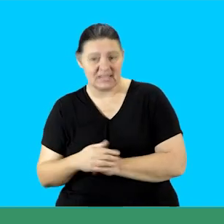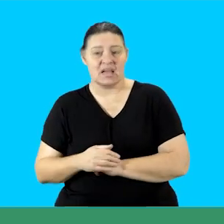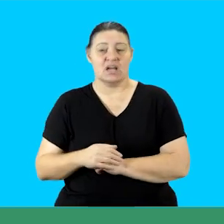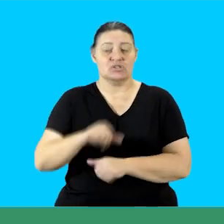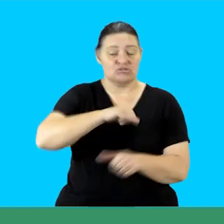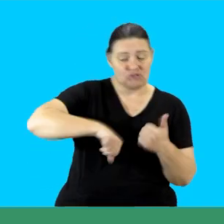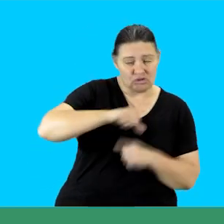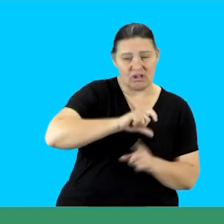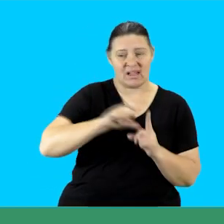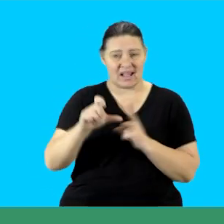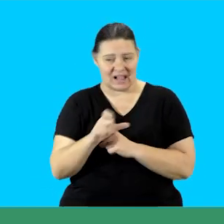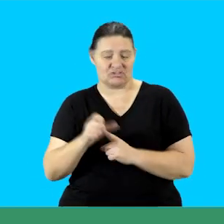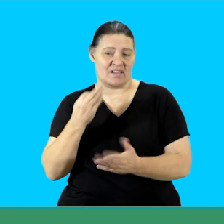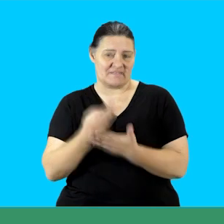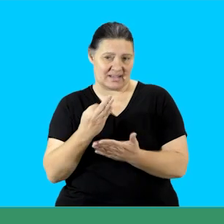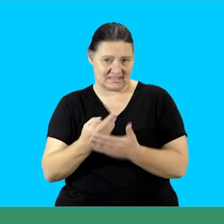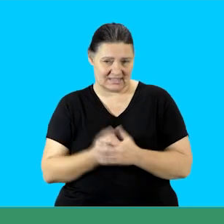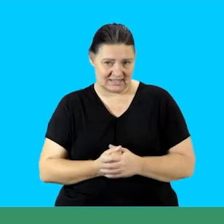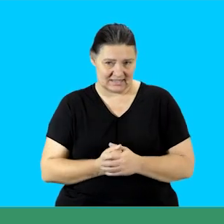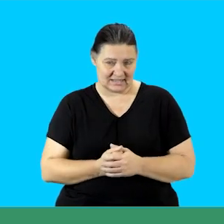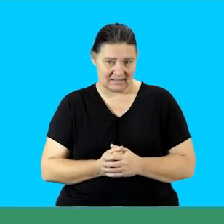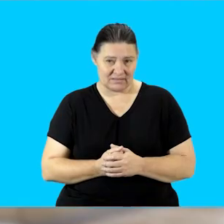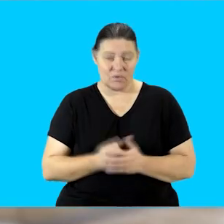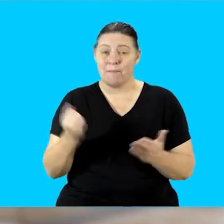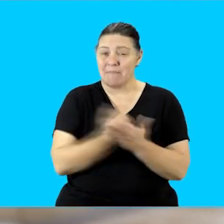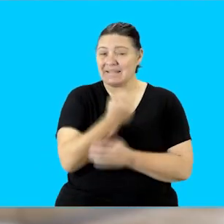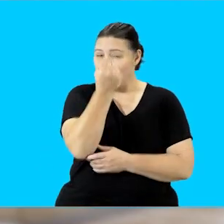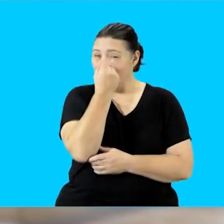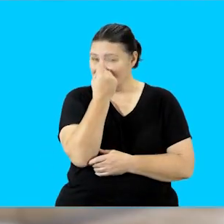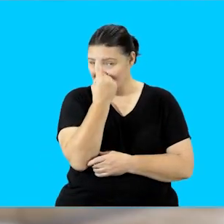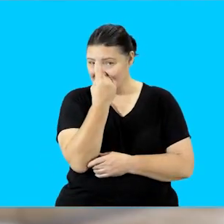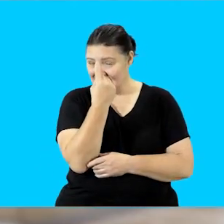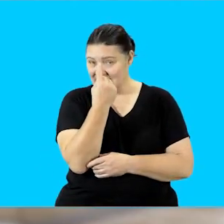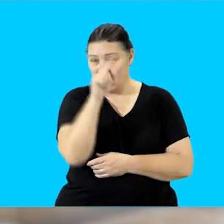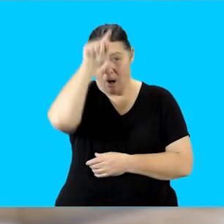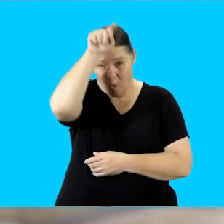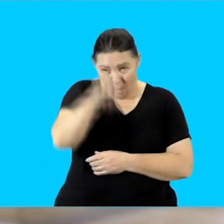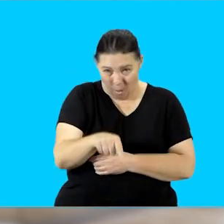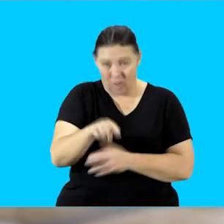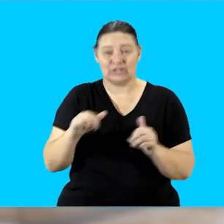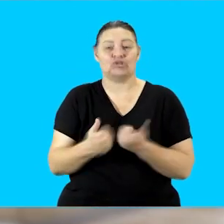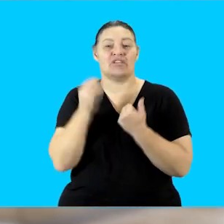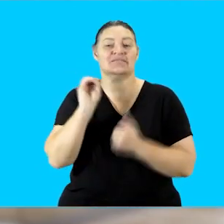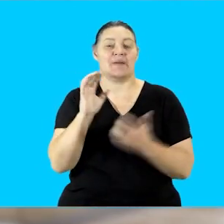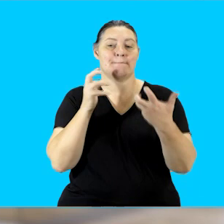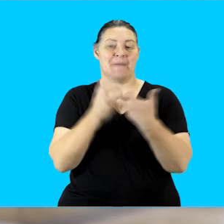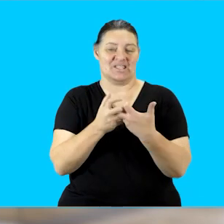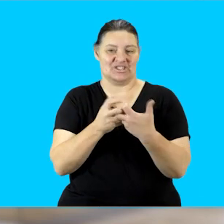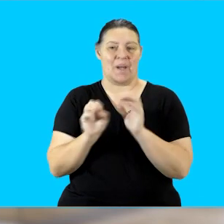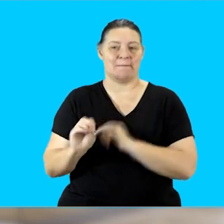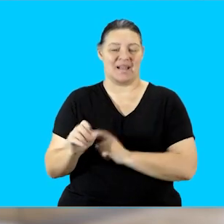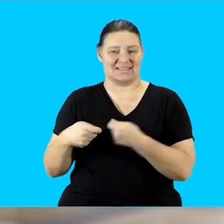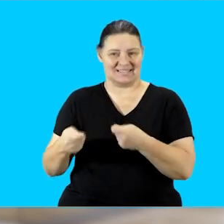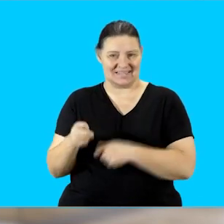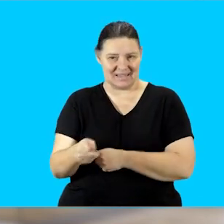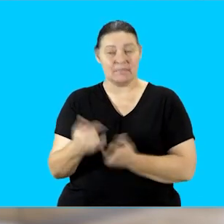socio-cultural factors. Let me also highlight this, learners. You need to understand that these are the challenges, but